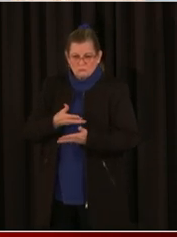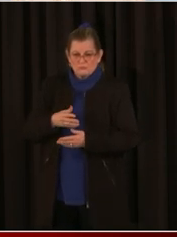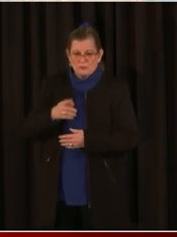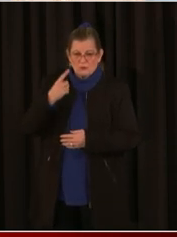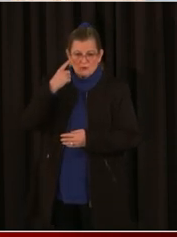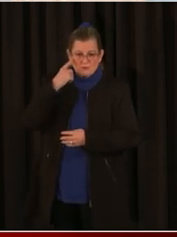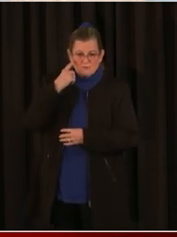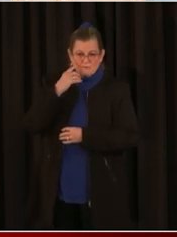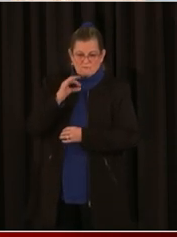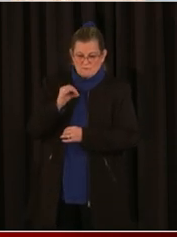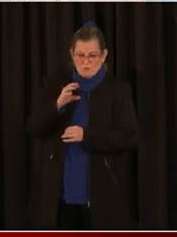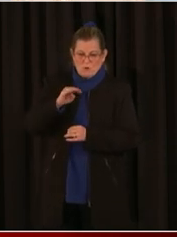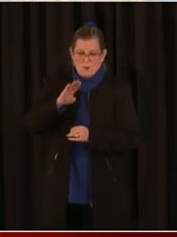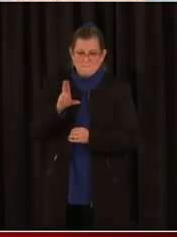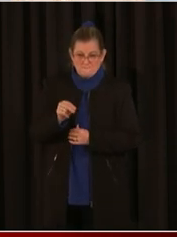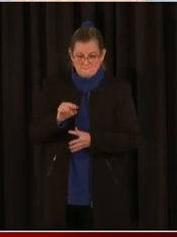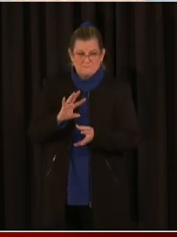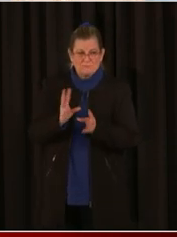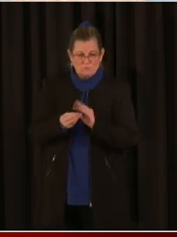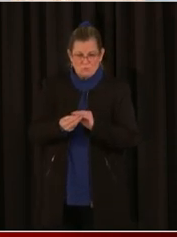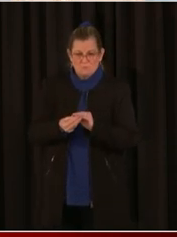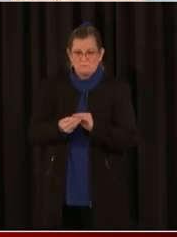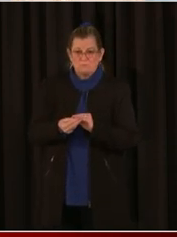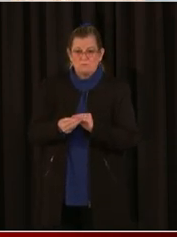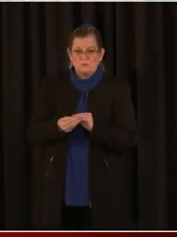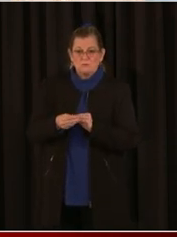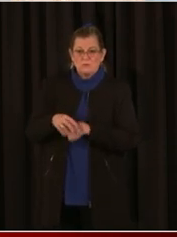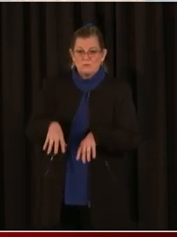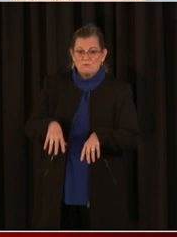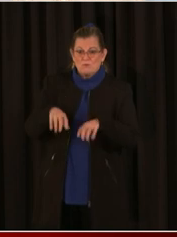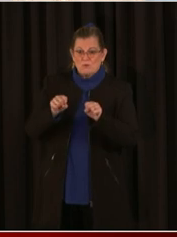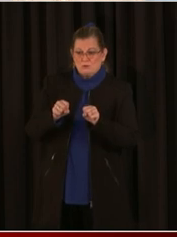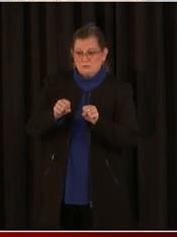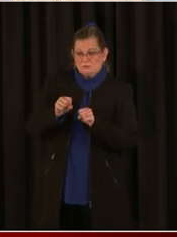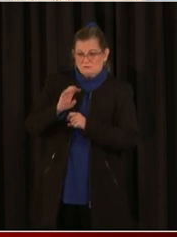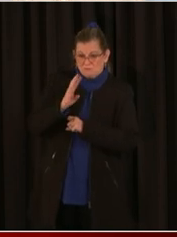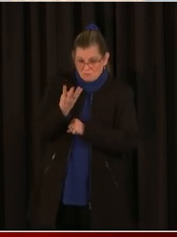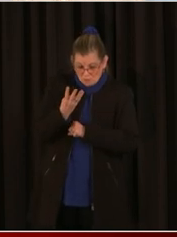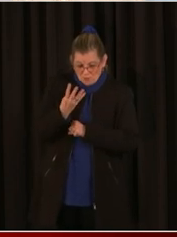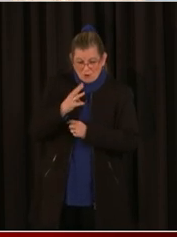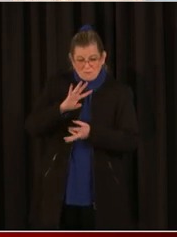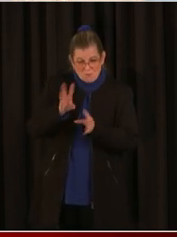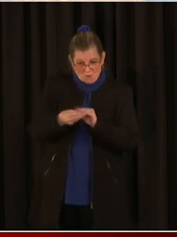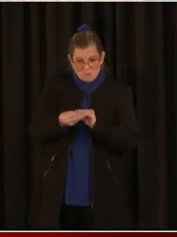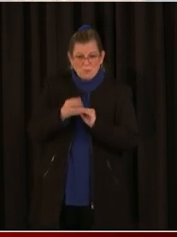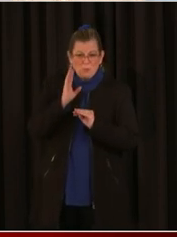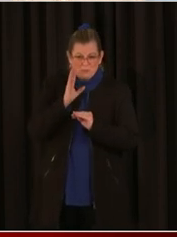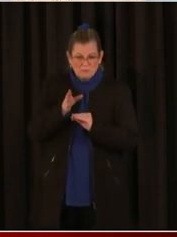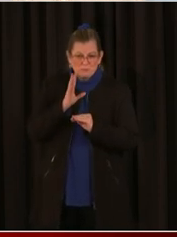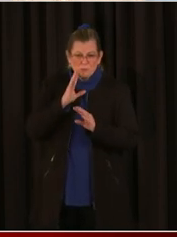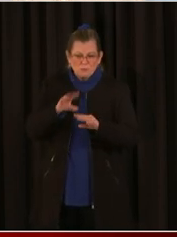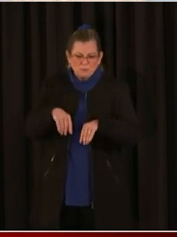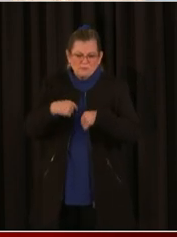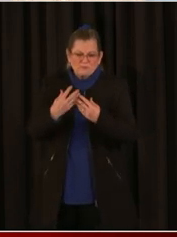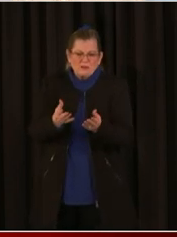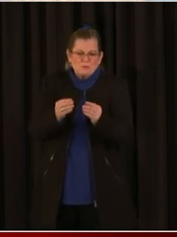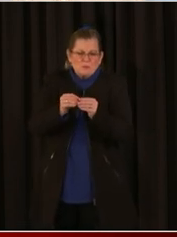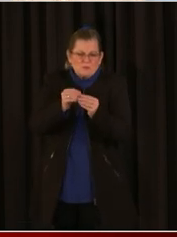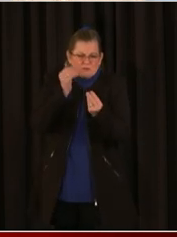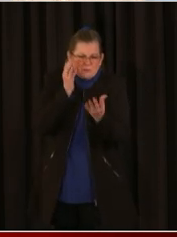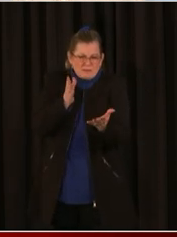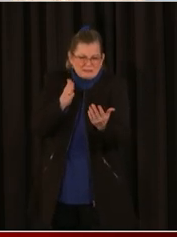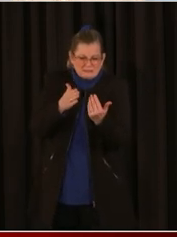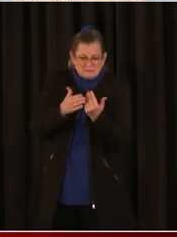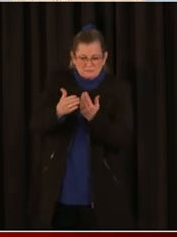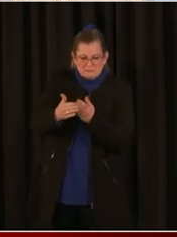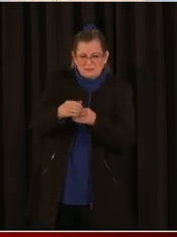4, as you see listed there, and we will provide information to you about how you can participate virtually.